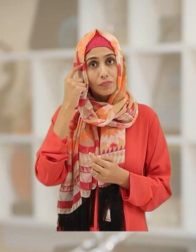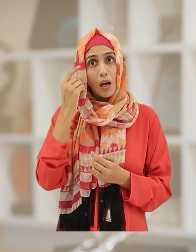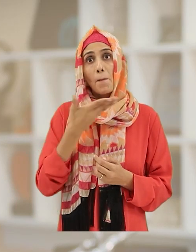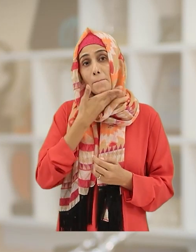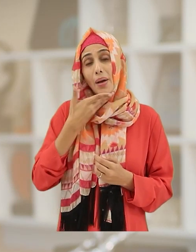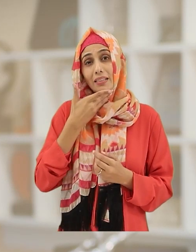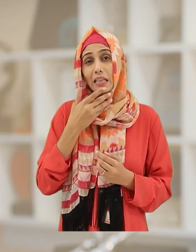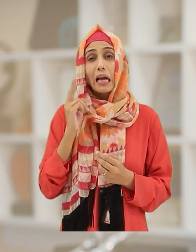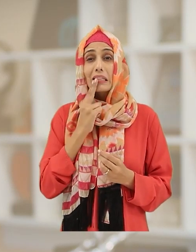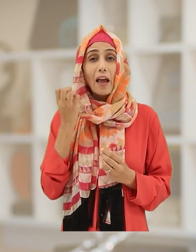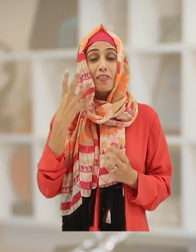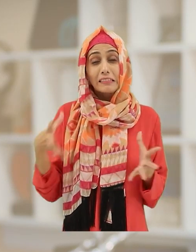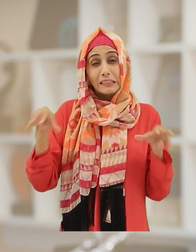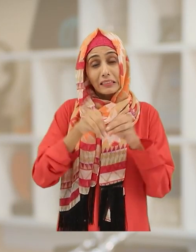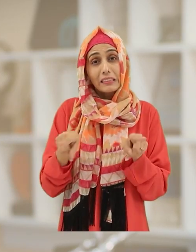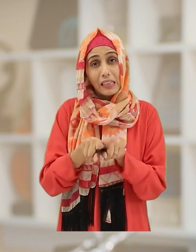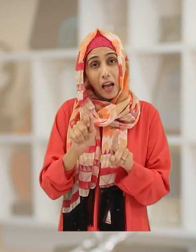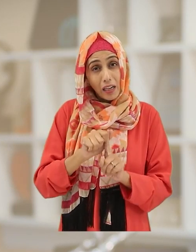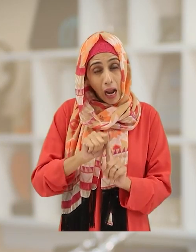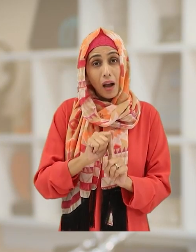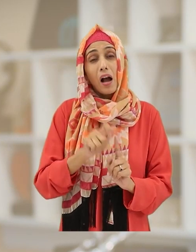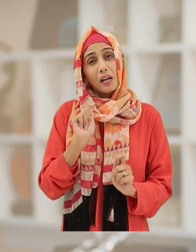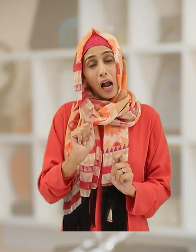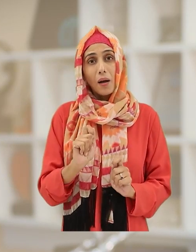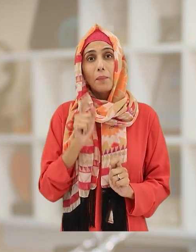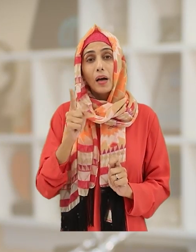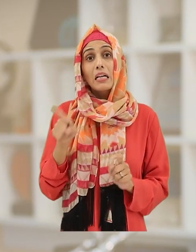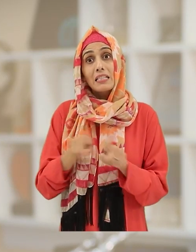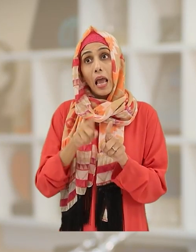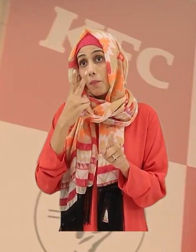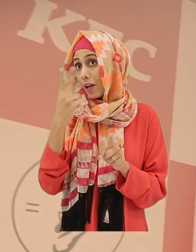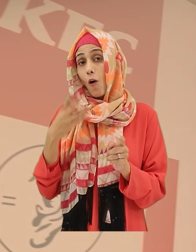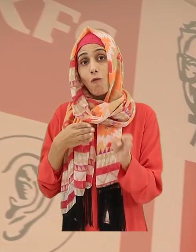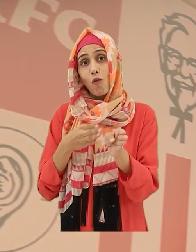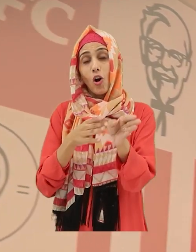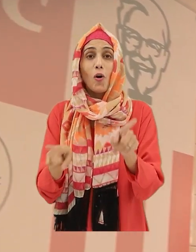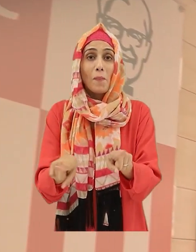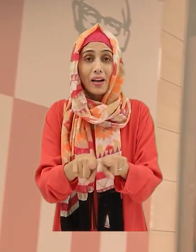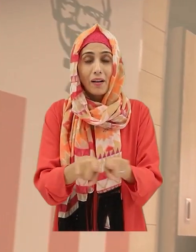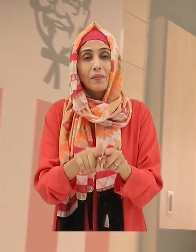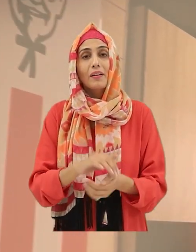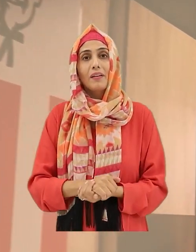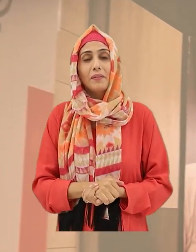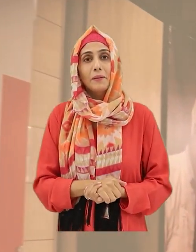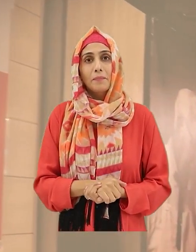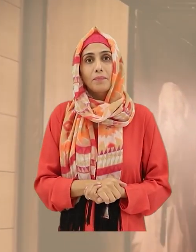more inclusive, and he sort of paved the way for others to follow. Now there's